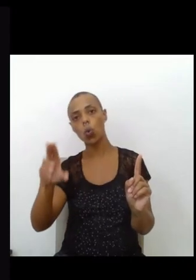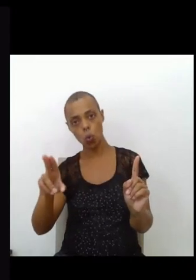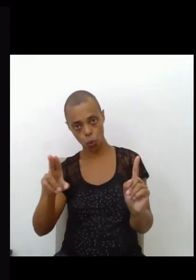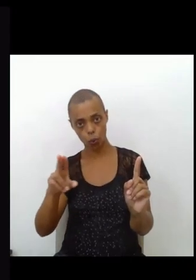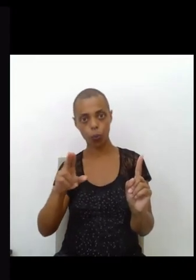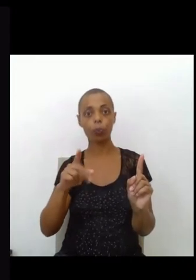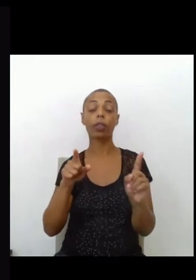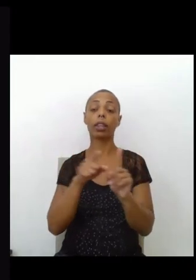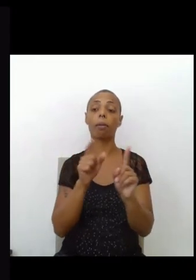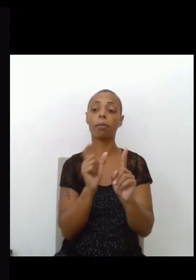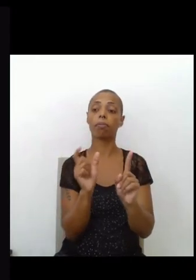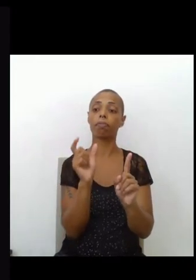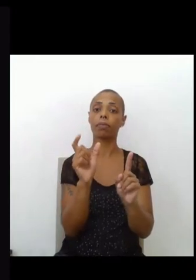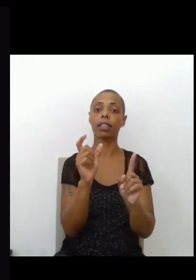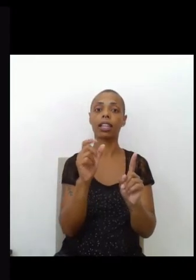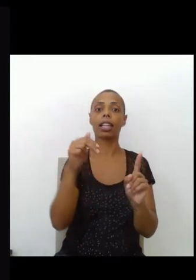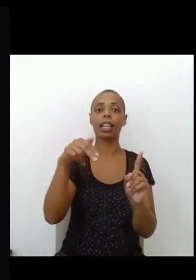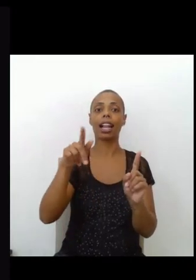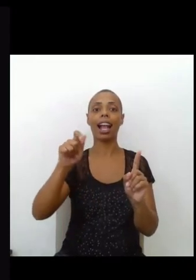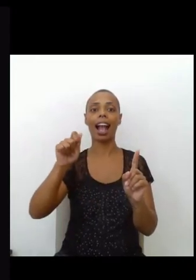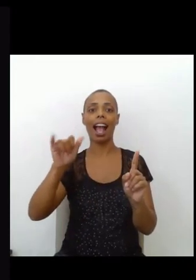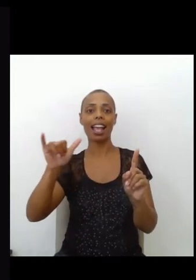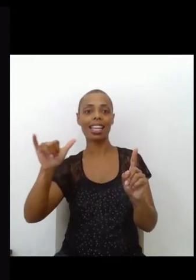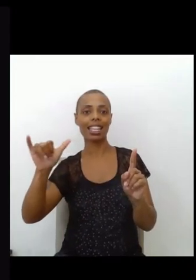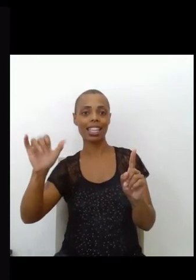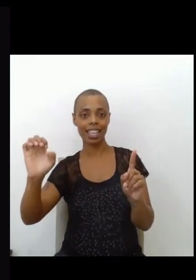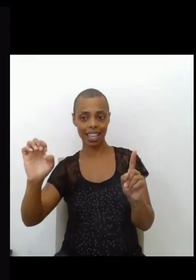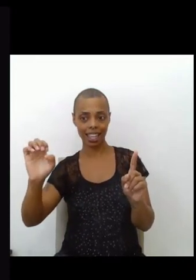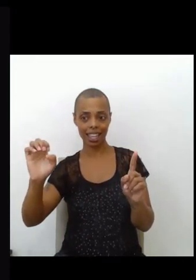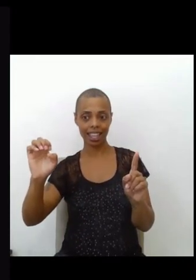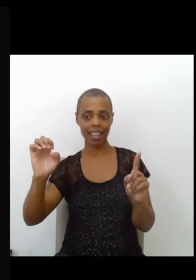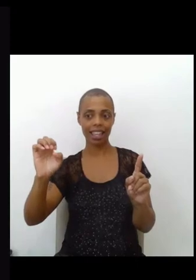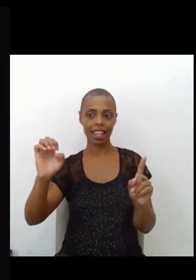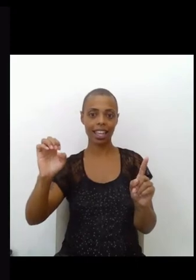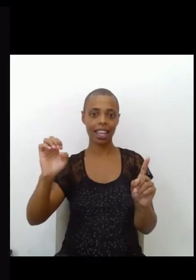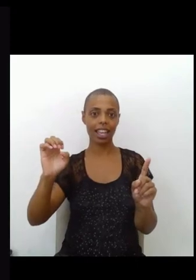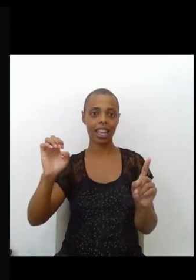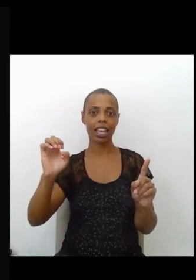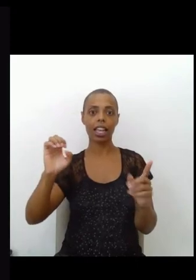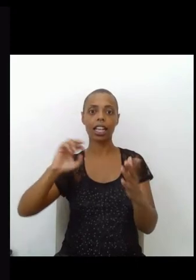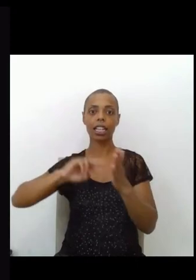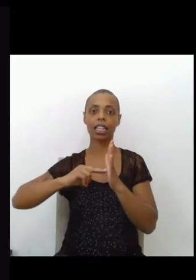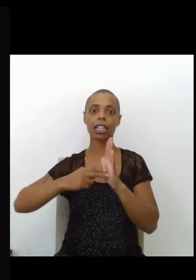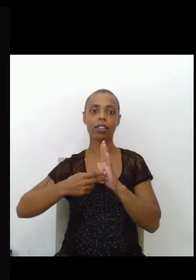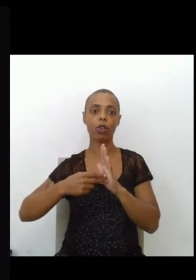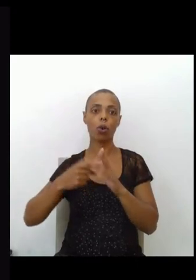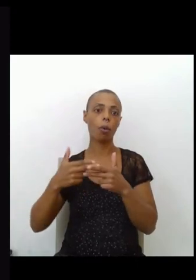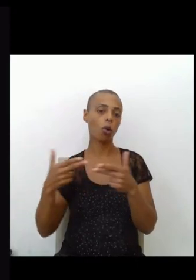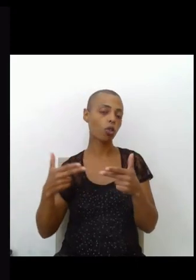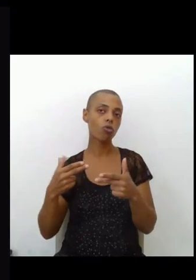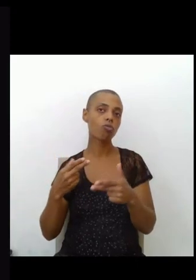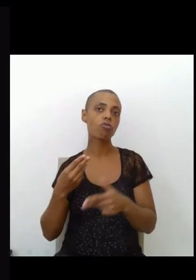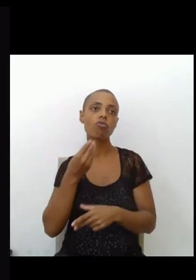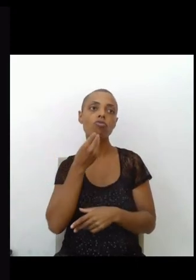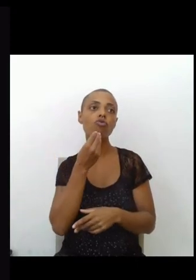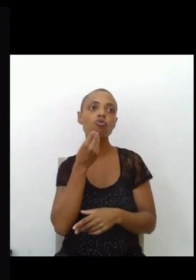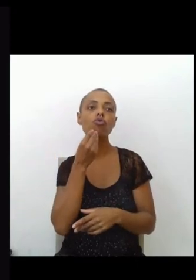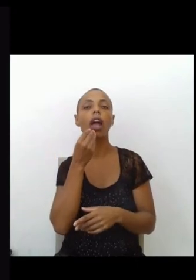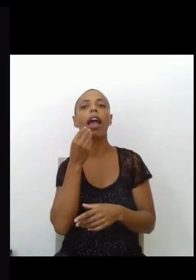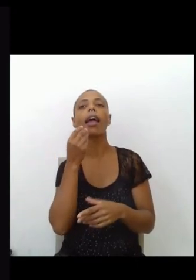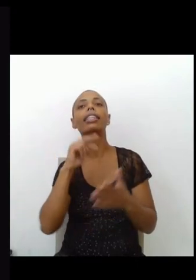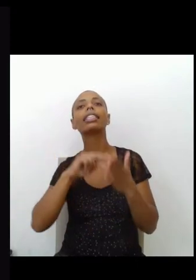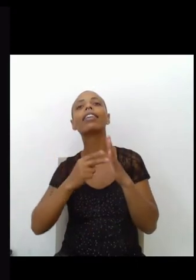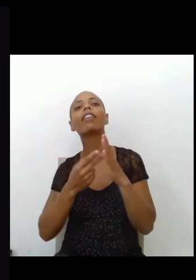would refer to something we could say could be like or similar to or would be and the prefix